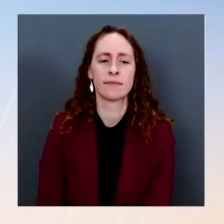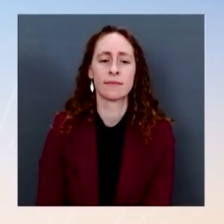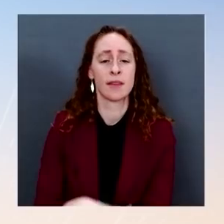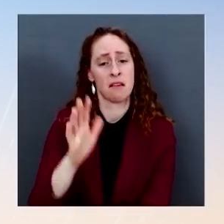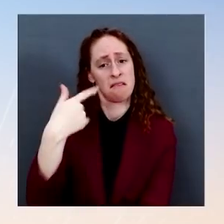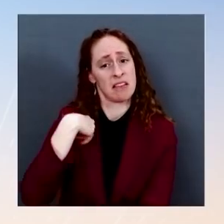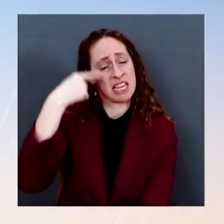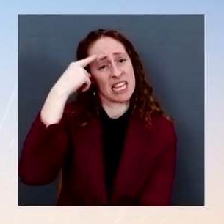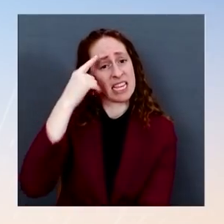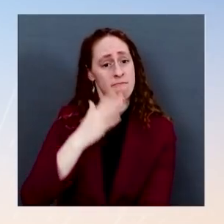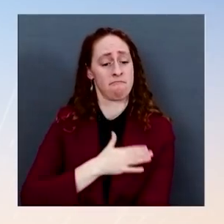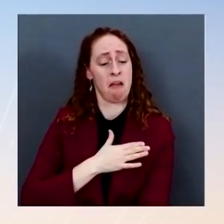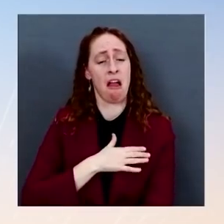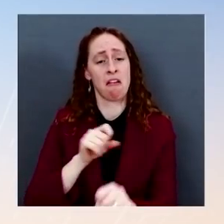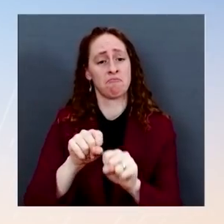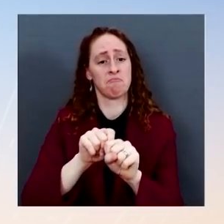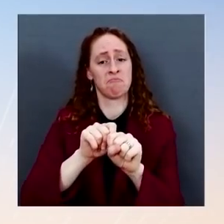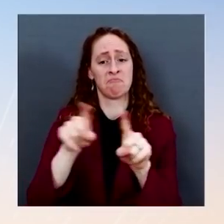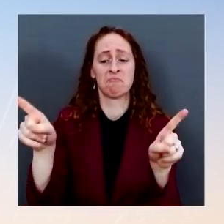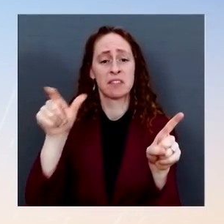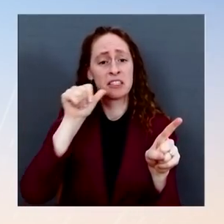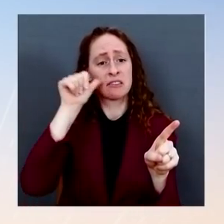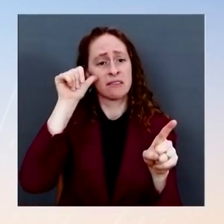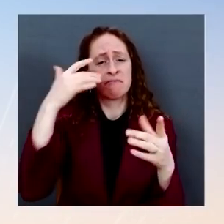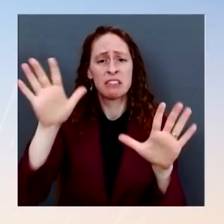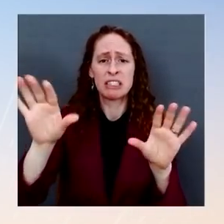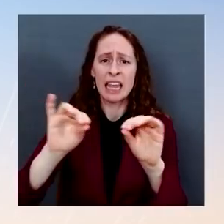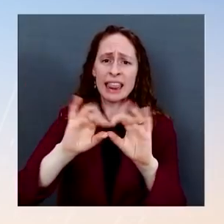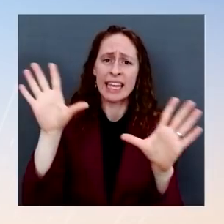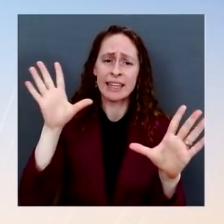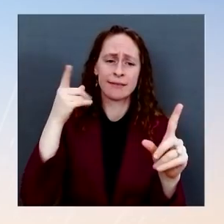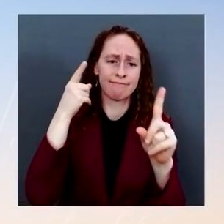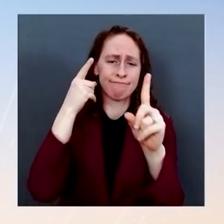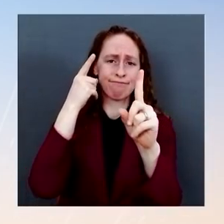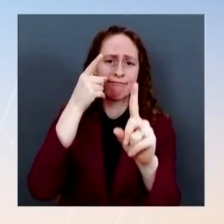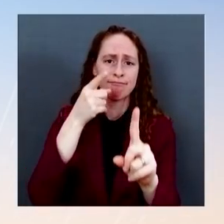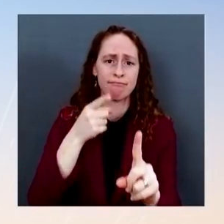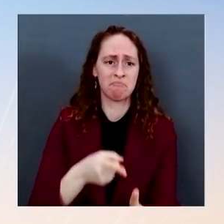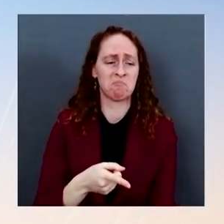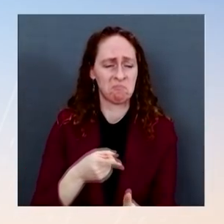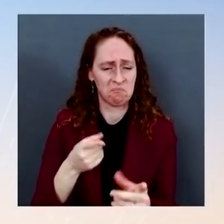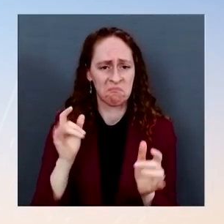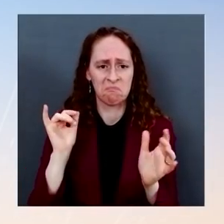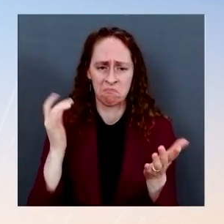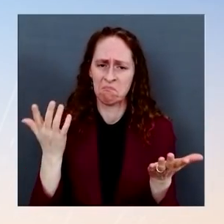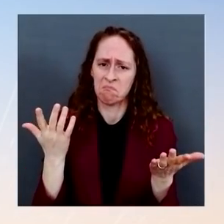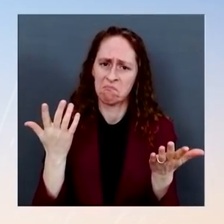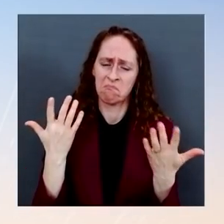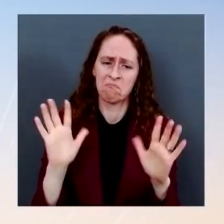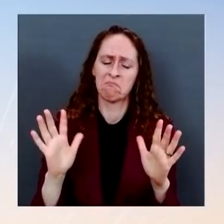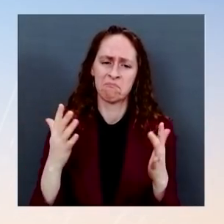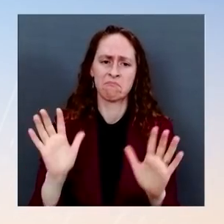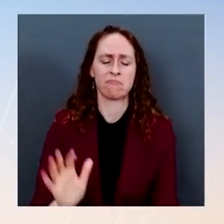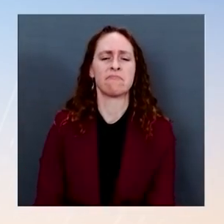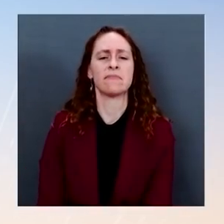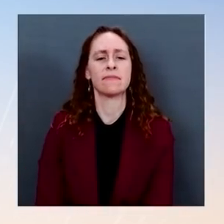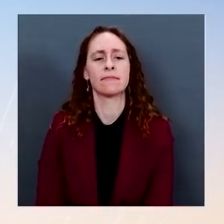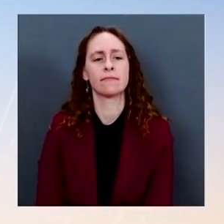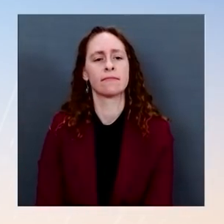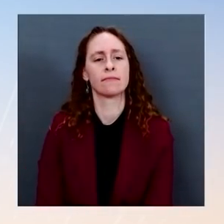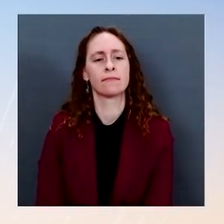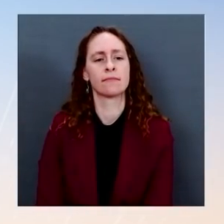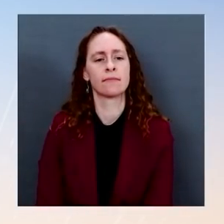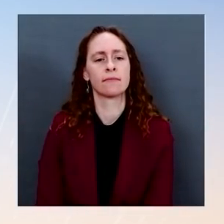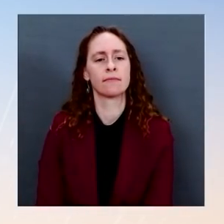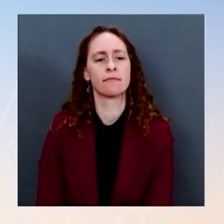it was important to the president and to all of us to make that clear to the American people, the status and the steps that had been